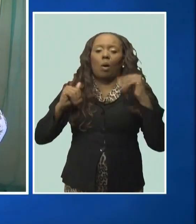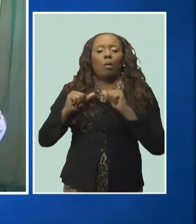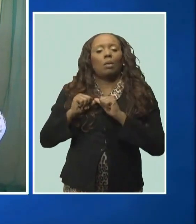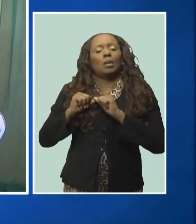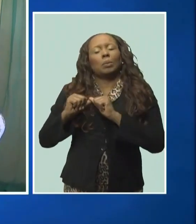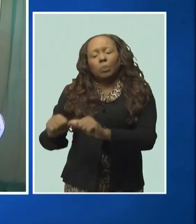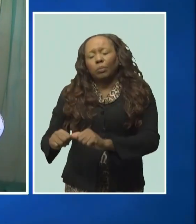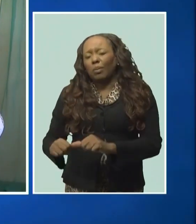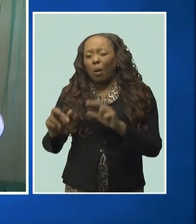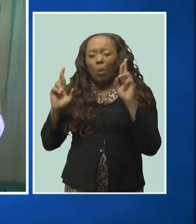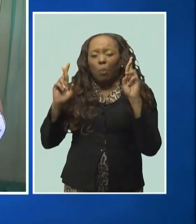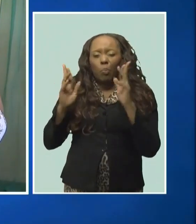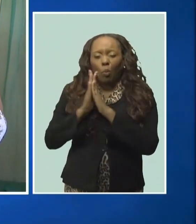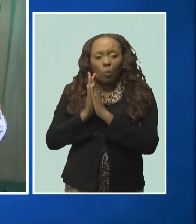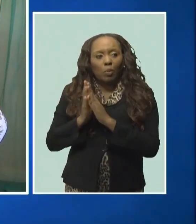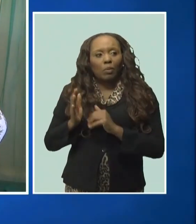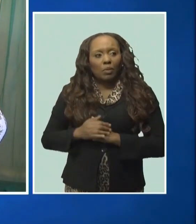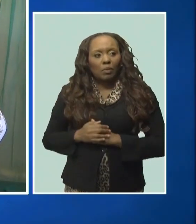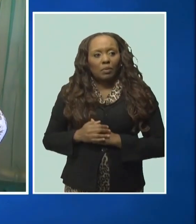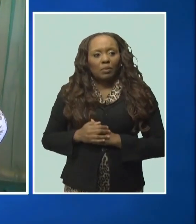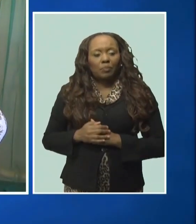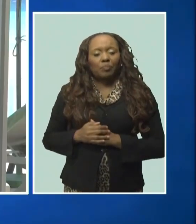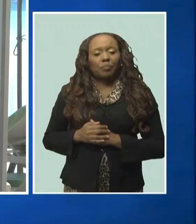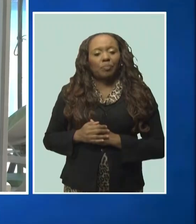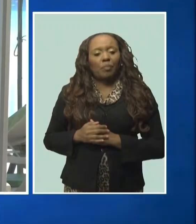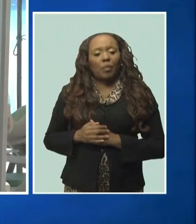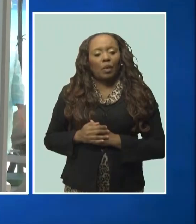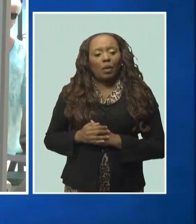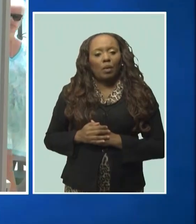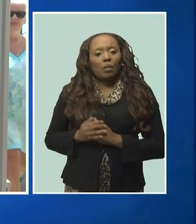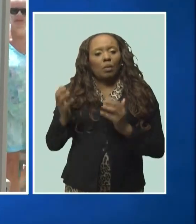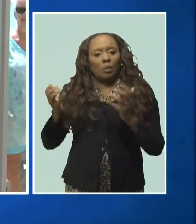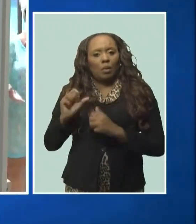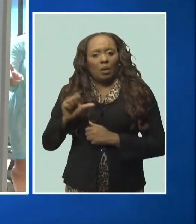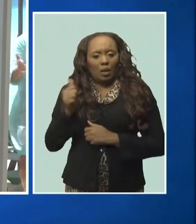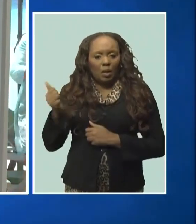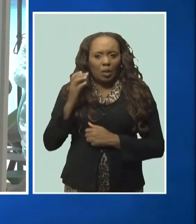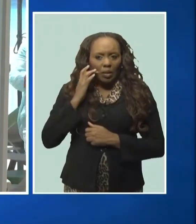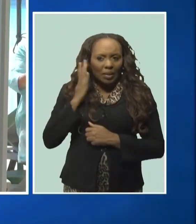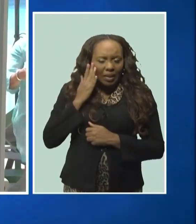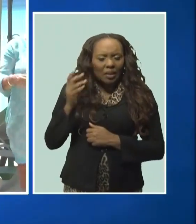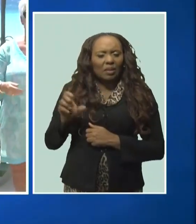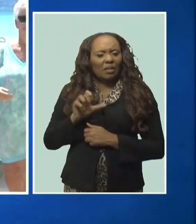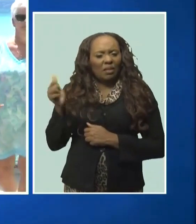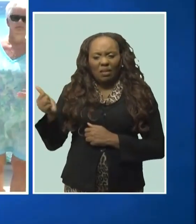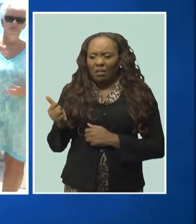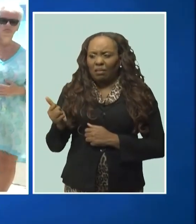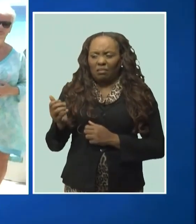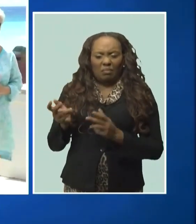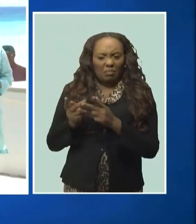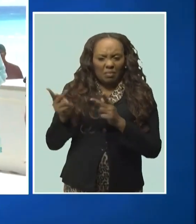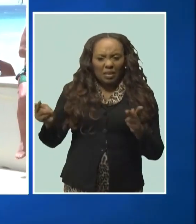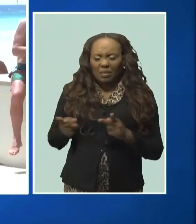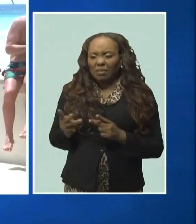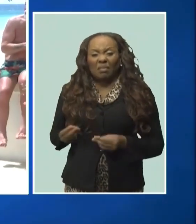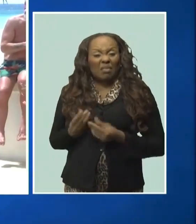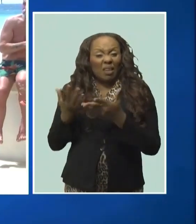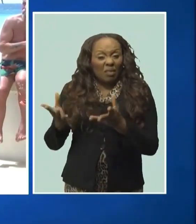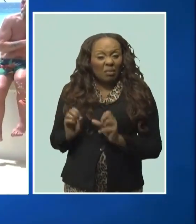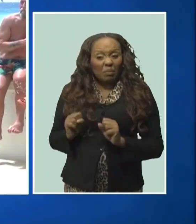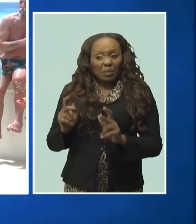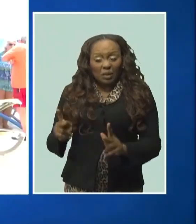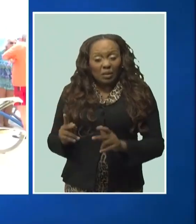and as I said, we are asking other hotels, other guest houses to come on board, give our young entrepreneurs the opportunity to come